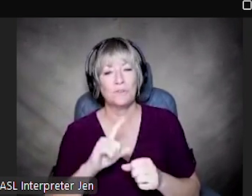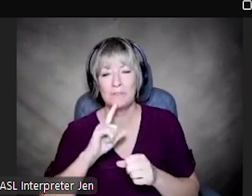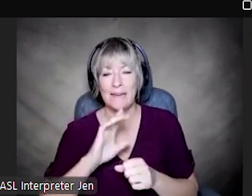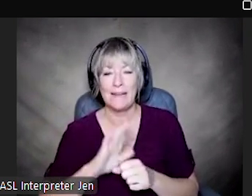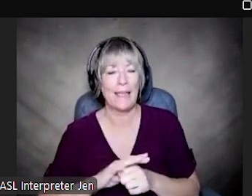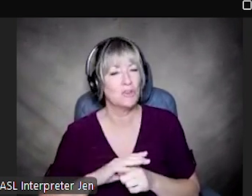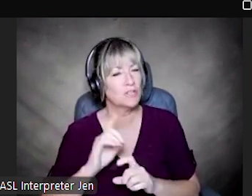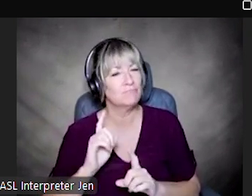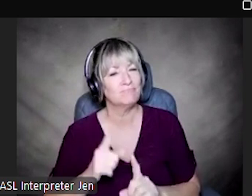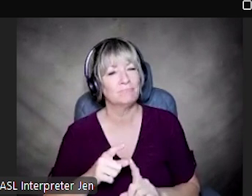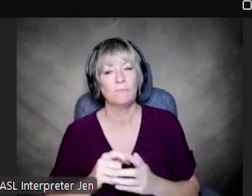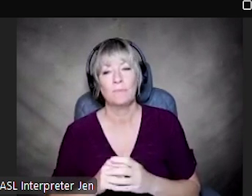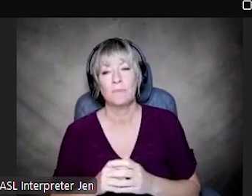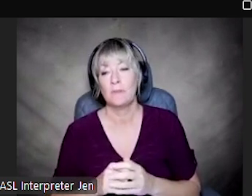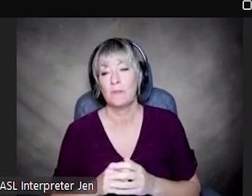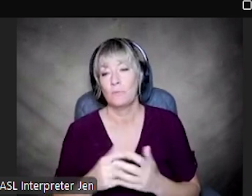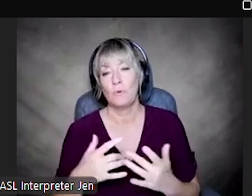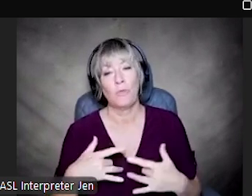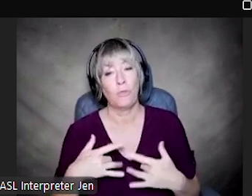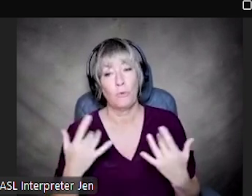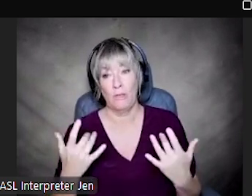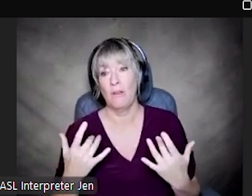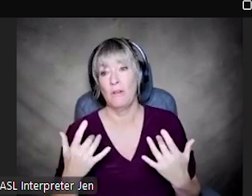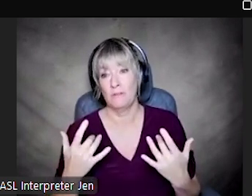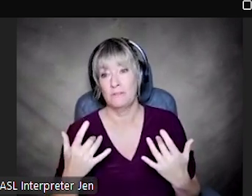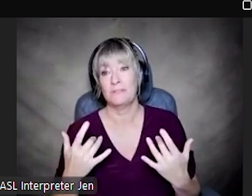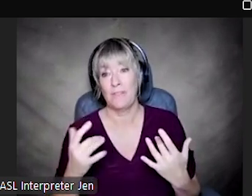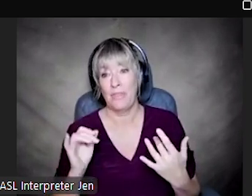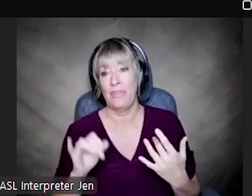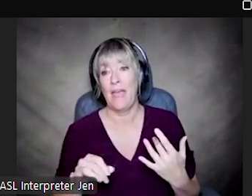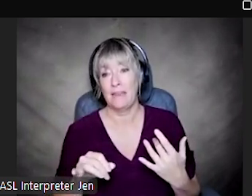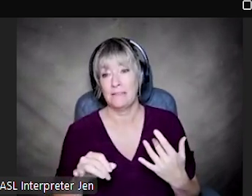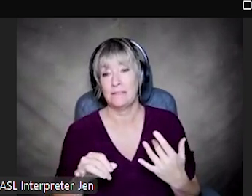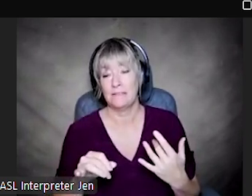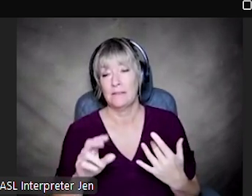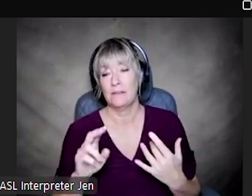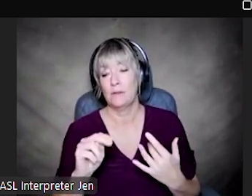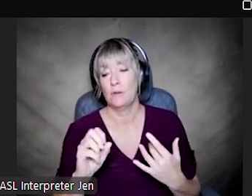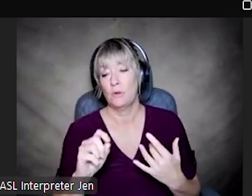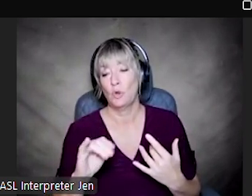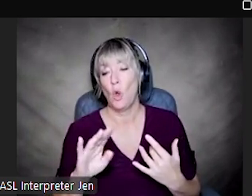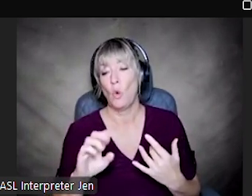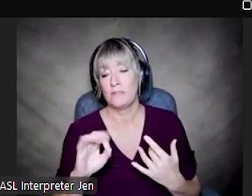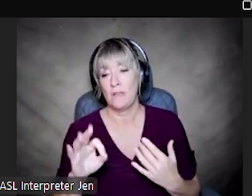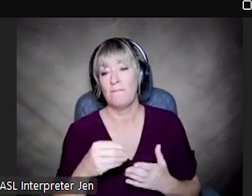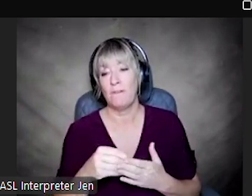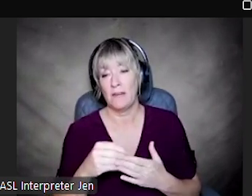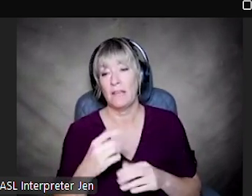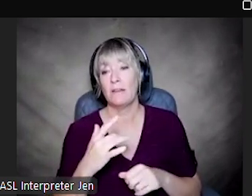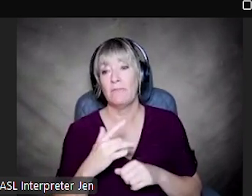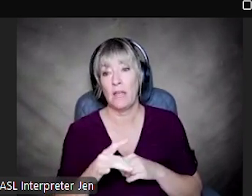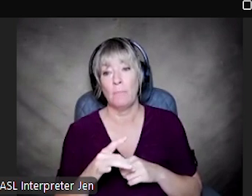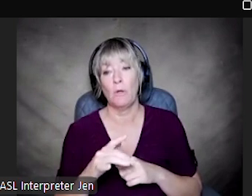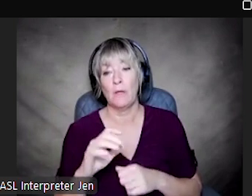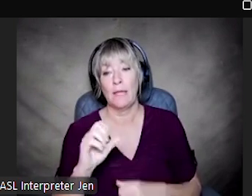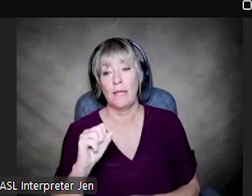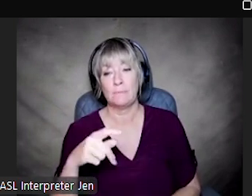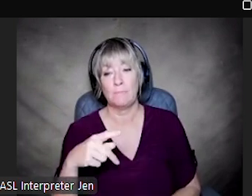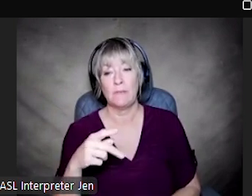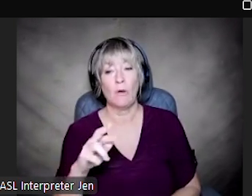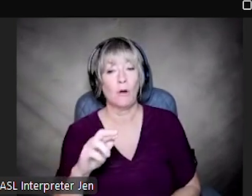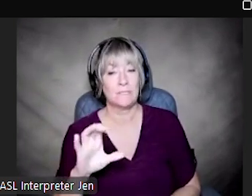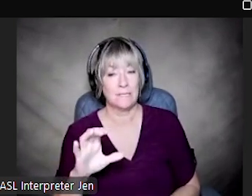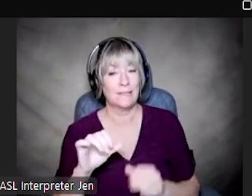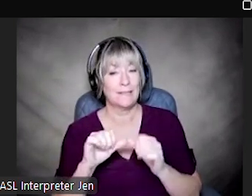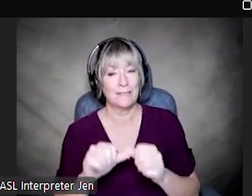dedication. We are also thrilled that notice of funding is available and that the SPRC continues.